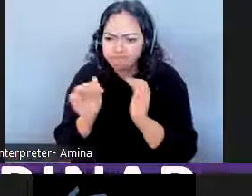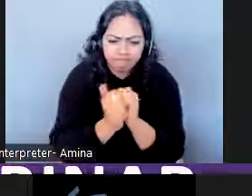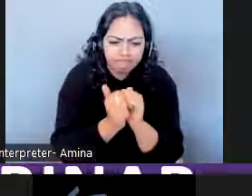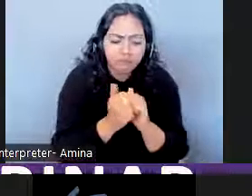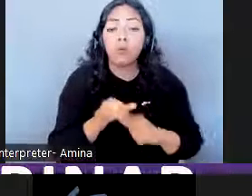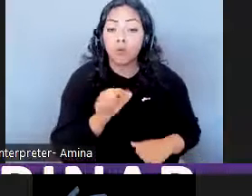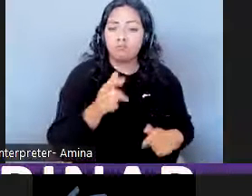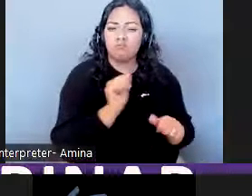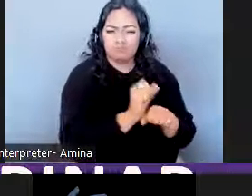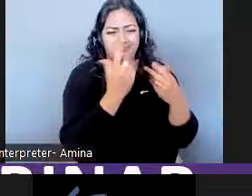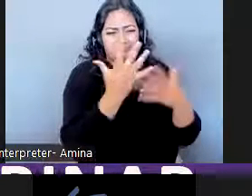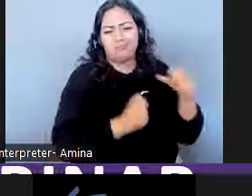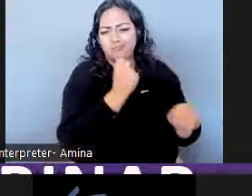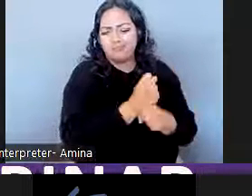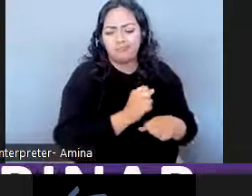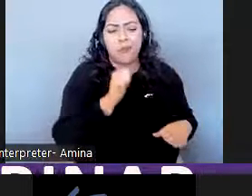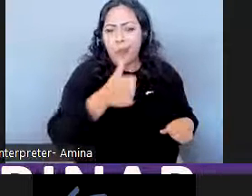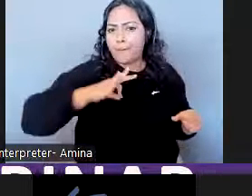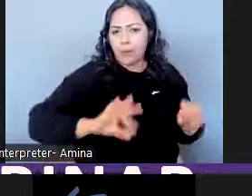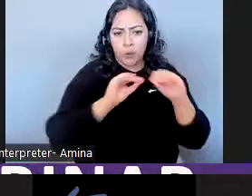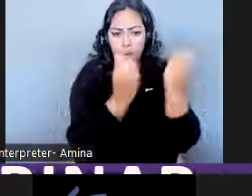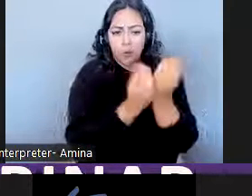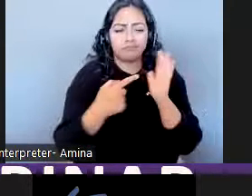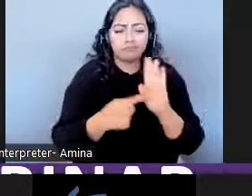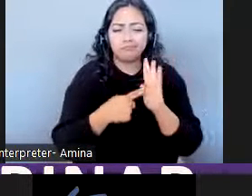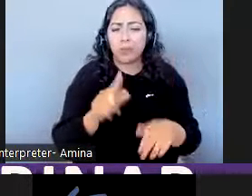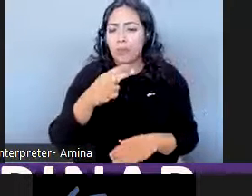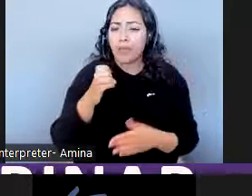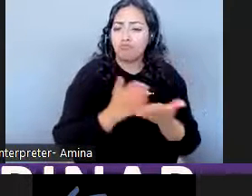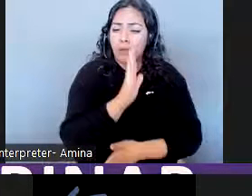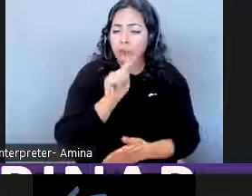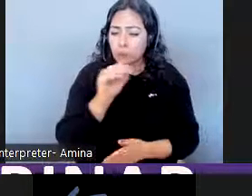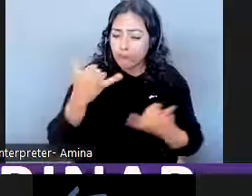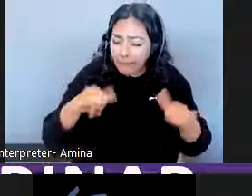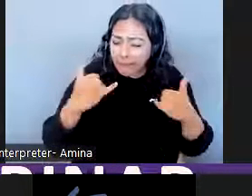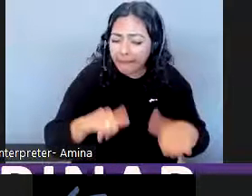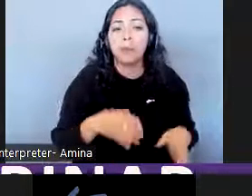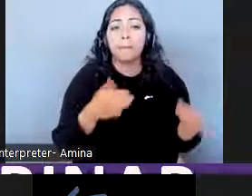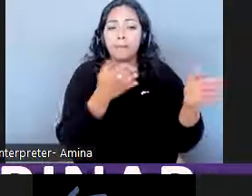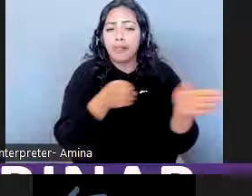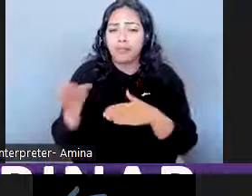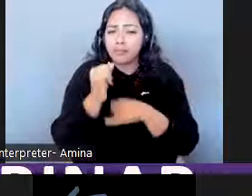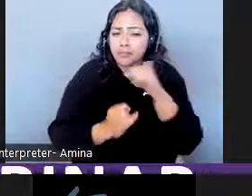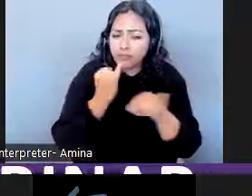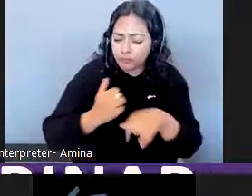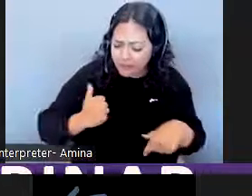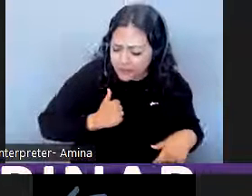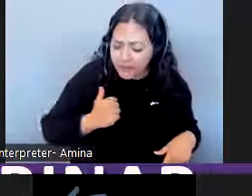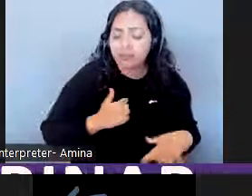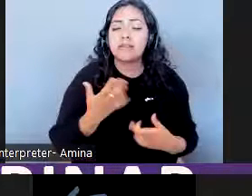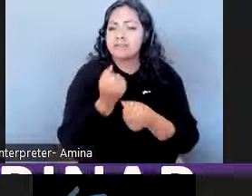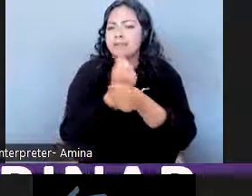with organizations such as the Right to Play, Plan International Canada, and Save the Children